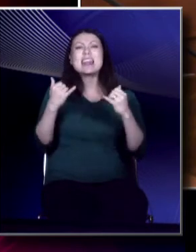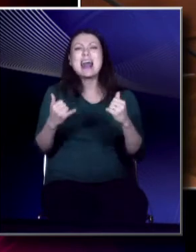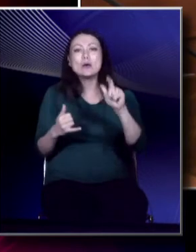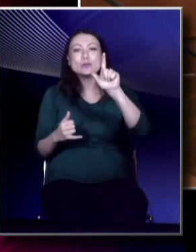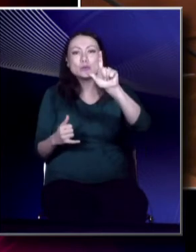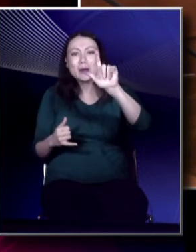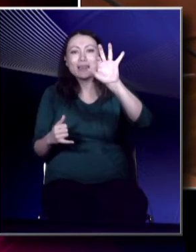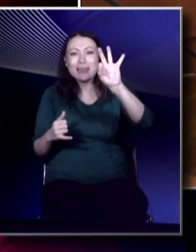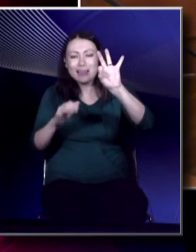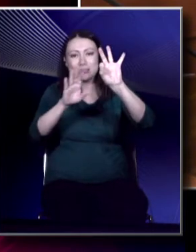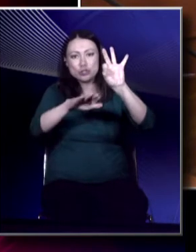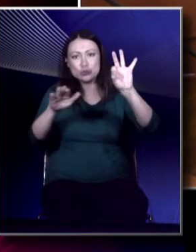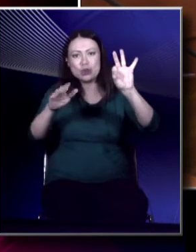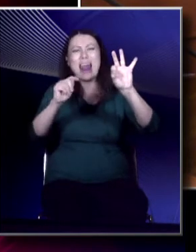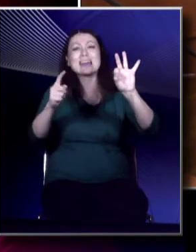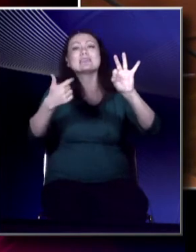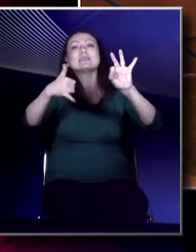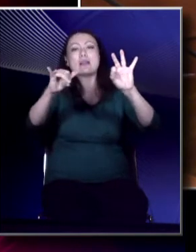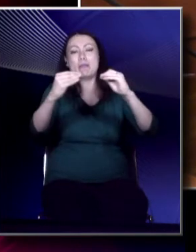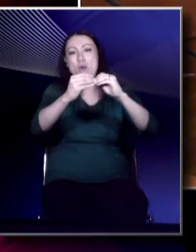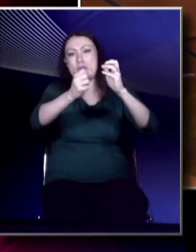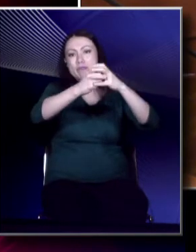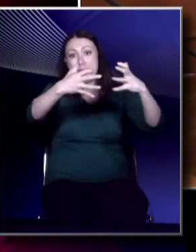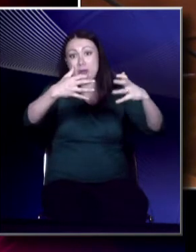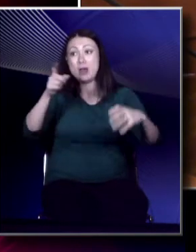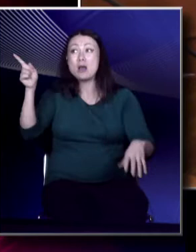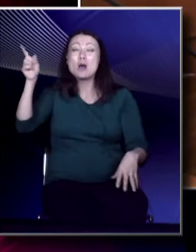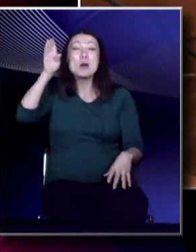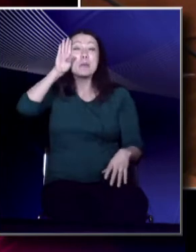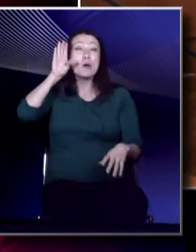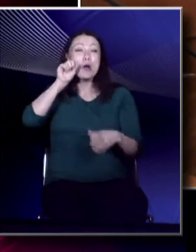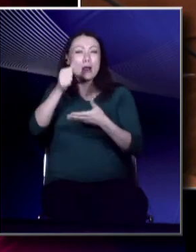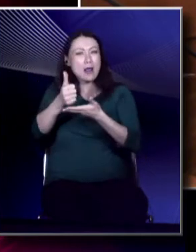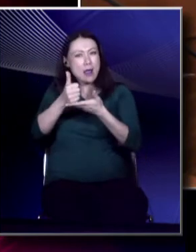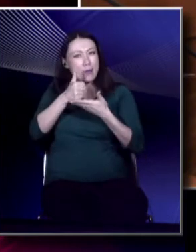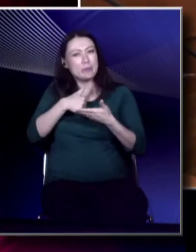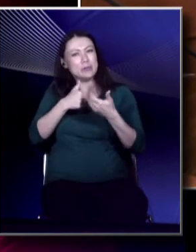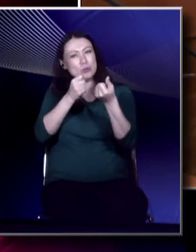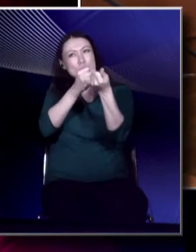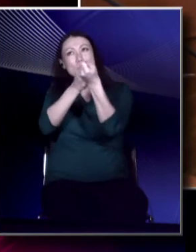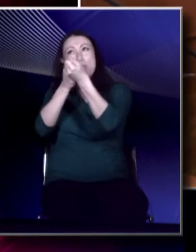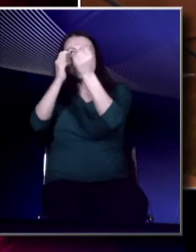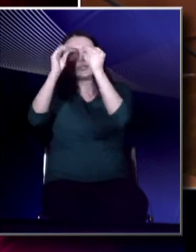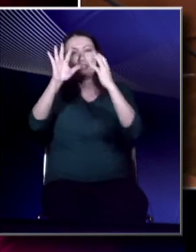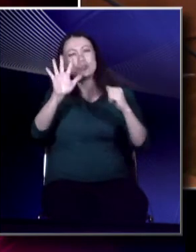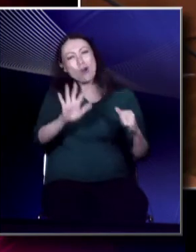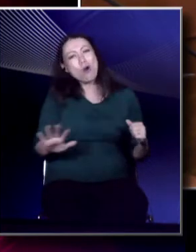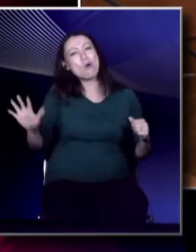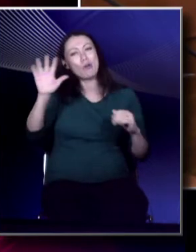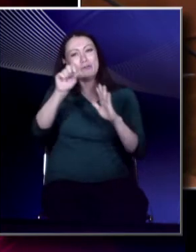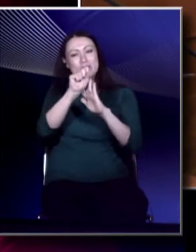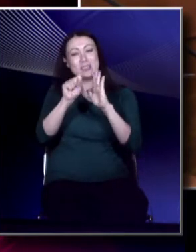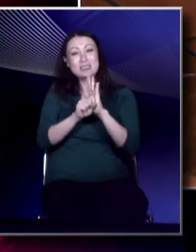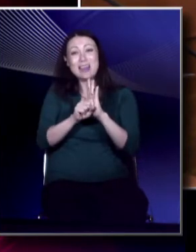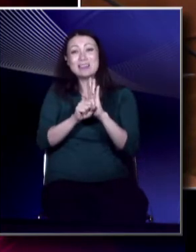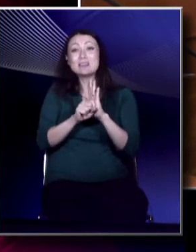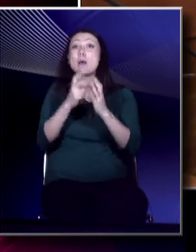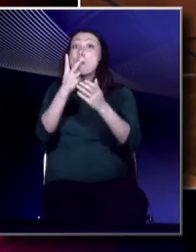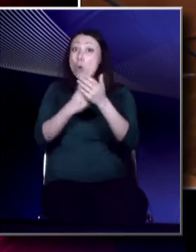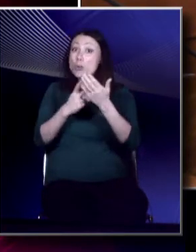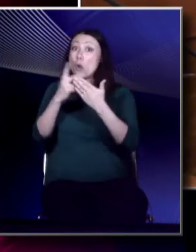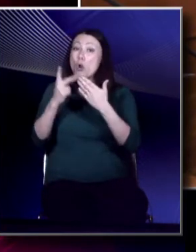growing. She has helped me to support teachers around the state, both in the birth to 3 programs